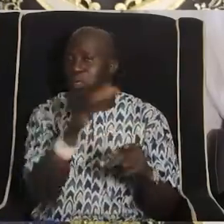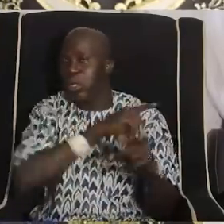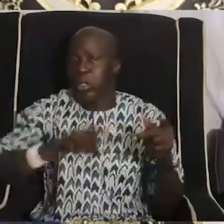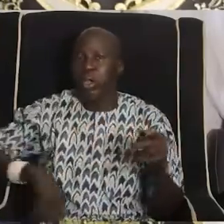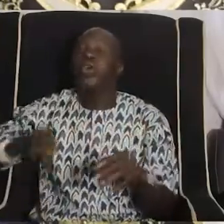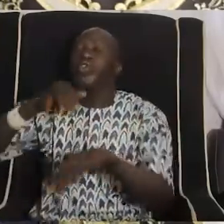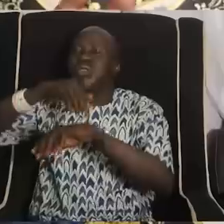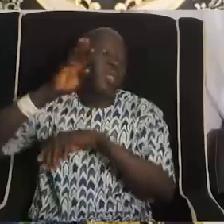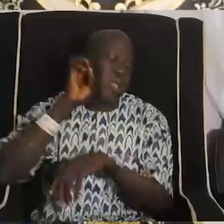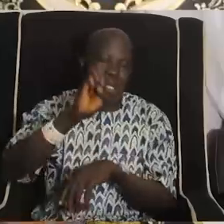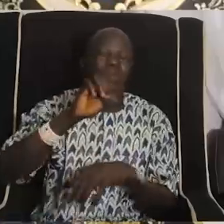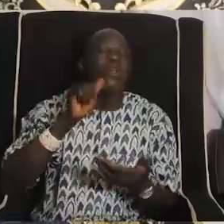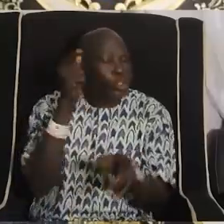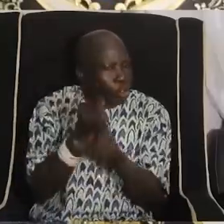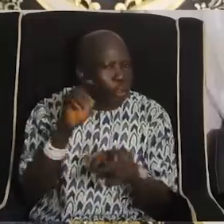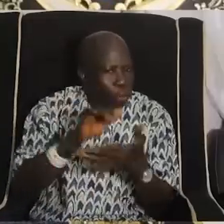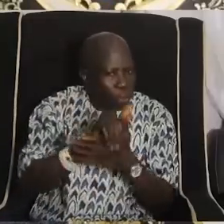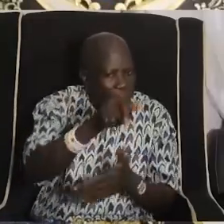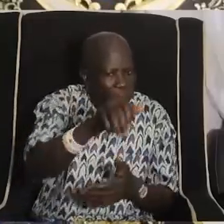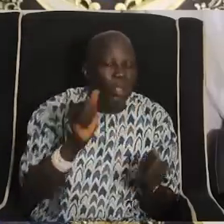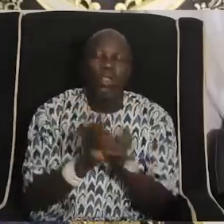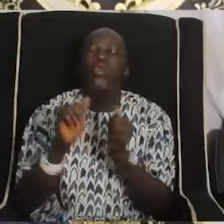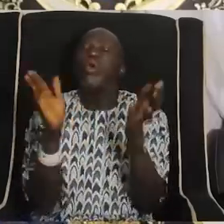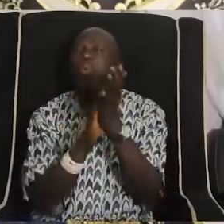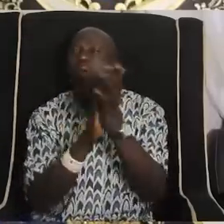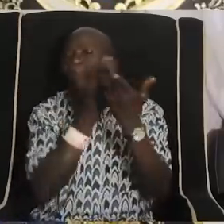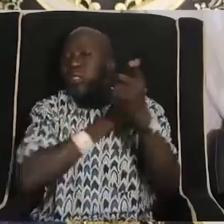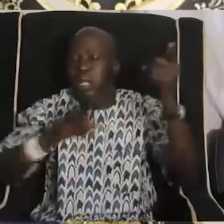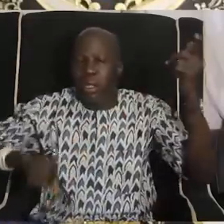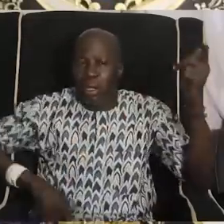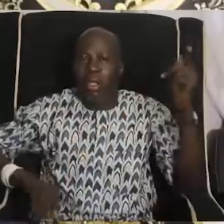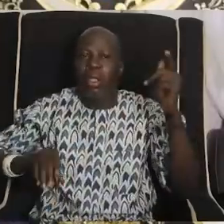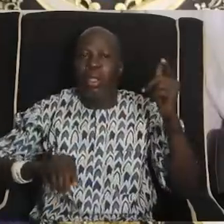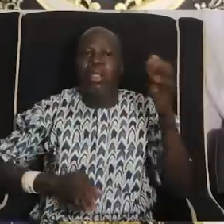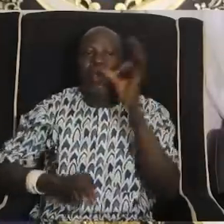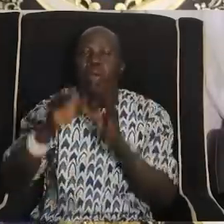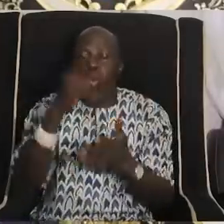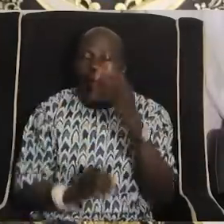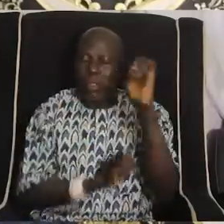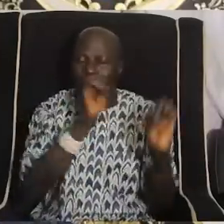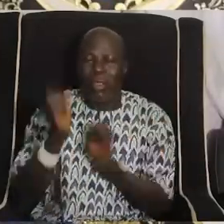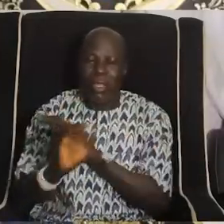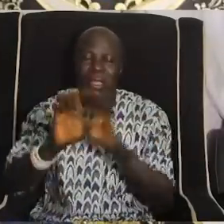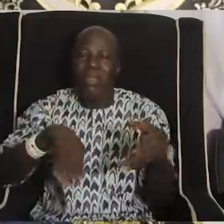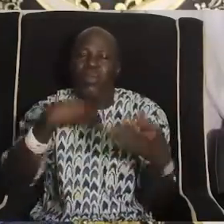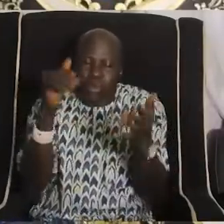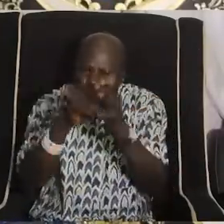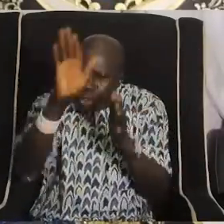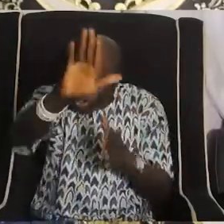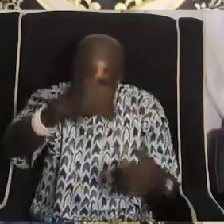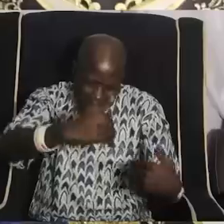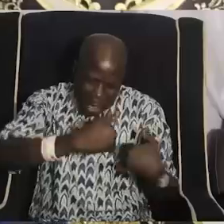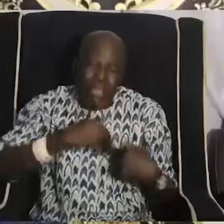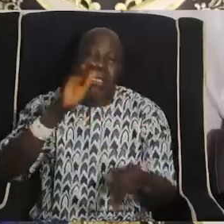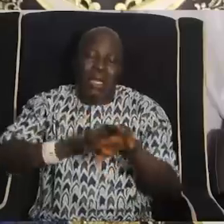name of the Lord. You just believe with me. I am my God. What Olorun ba fi si lokan. If God had laid it in your